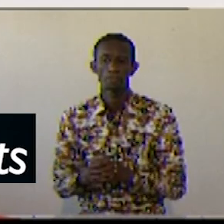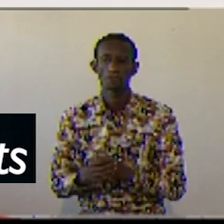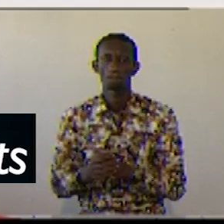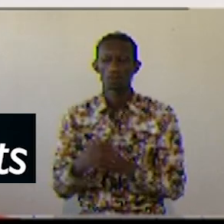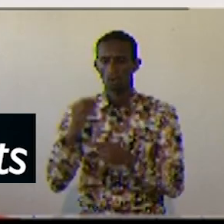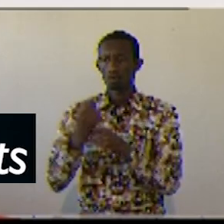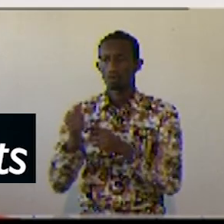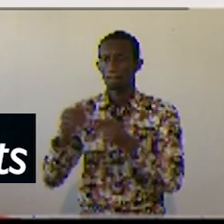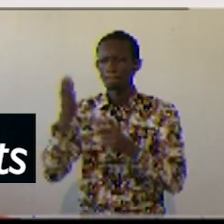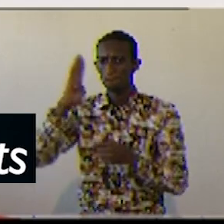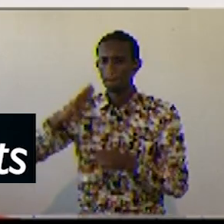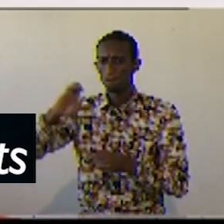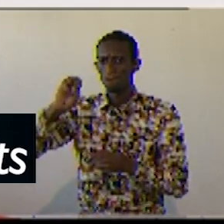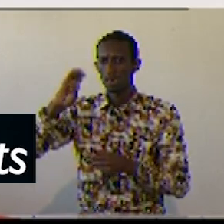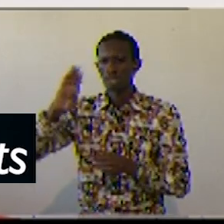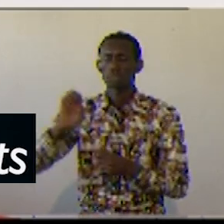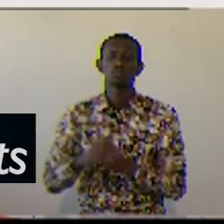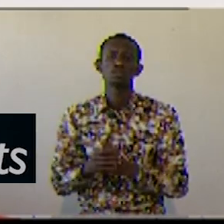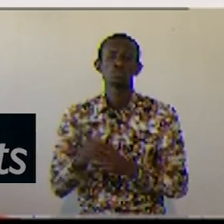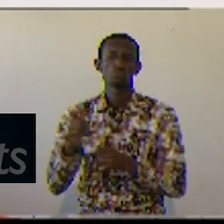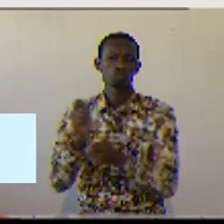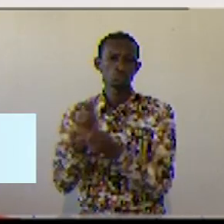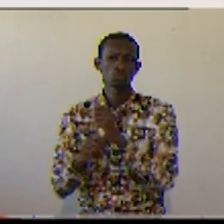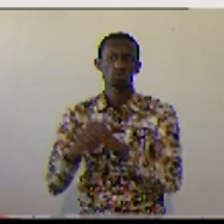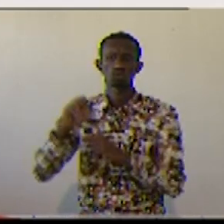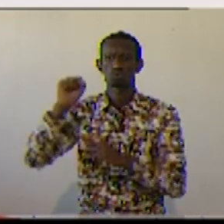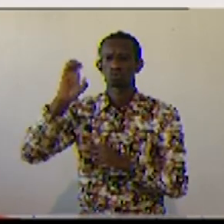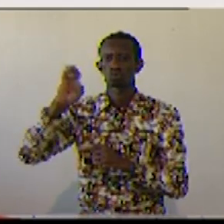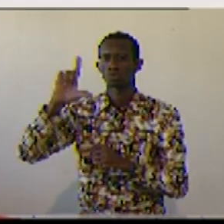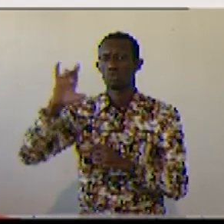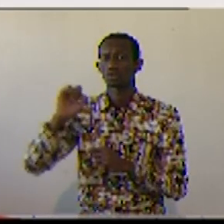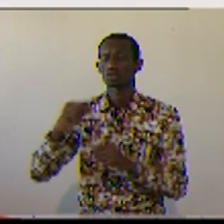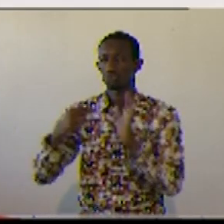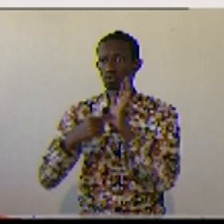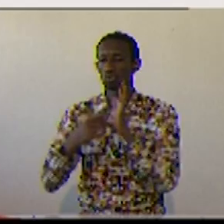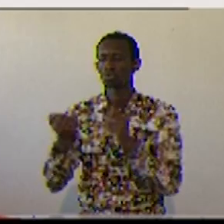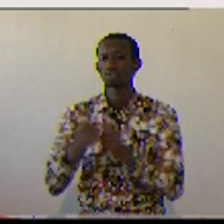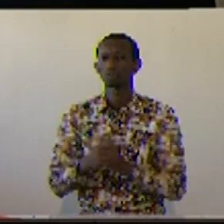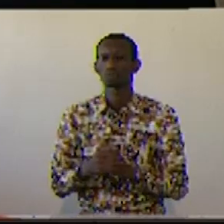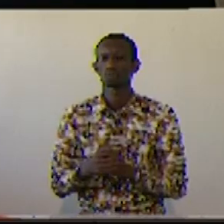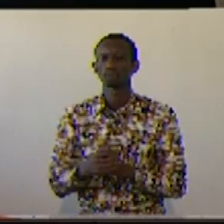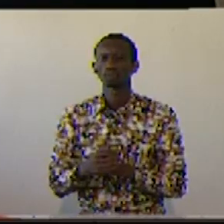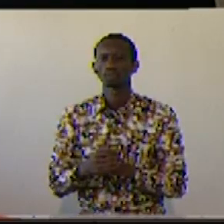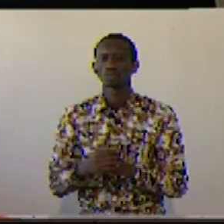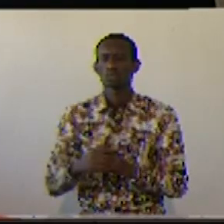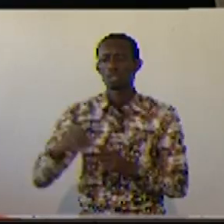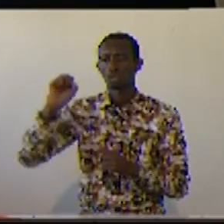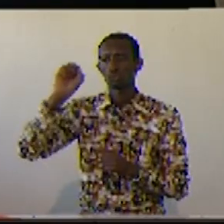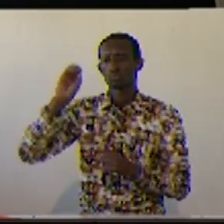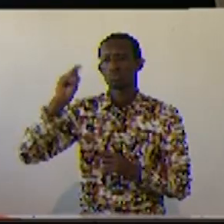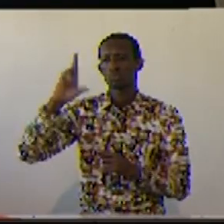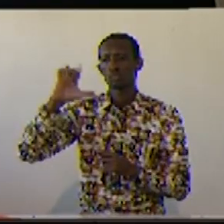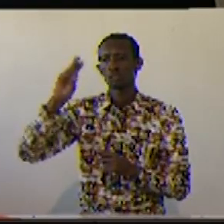water. The example we have sodium hydroxide plus sulfuric acid